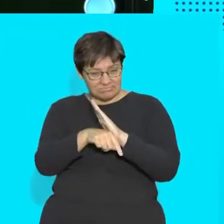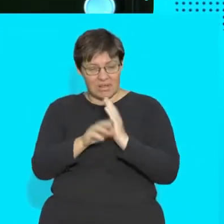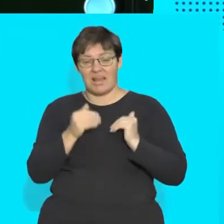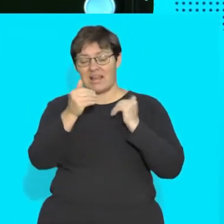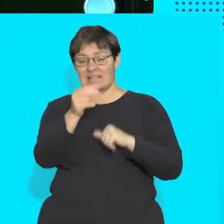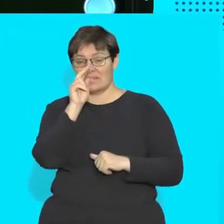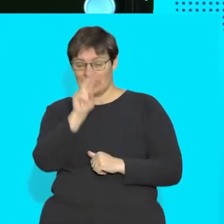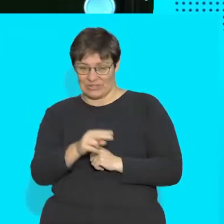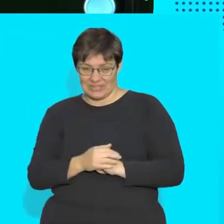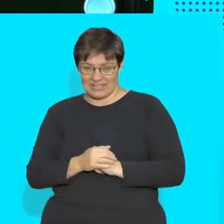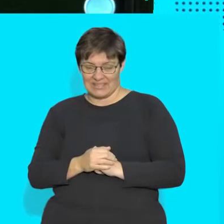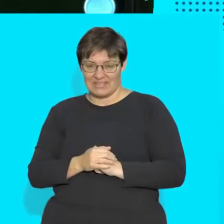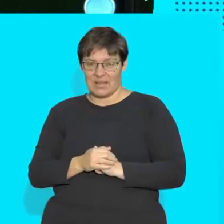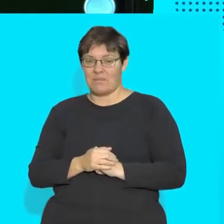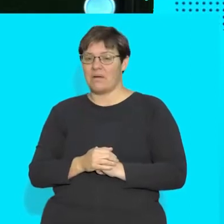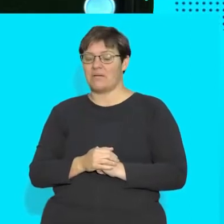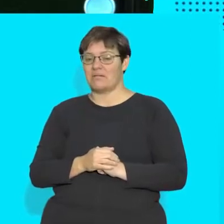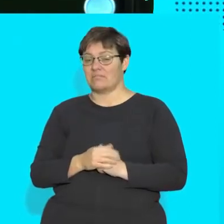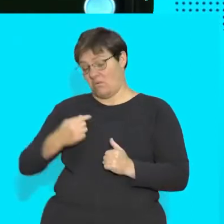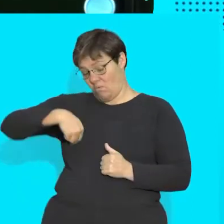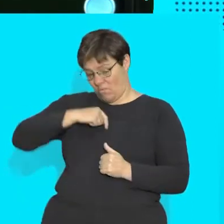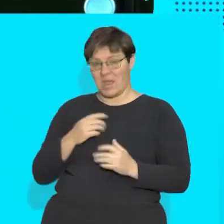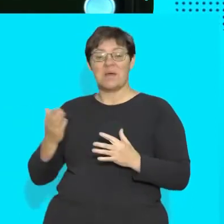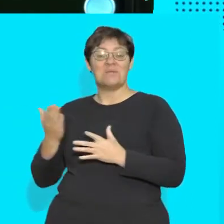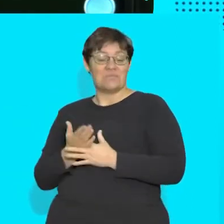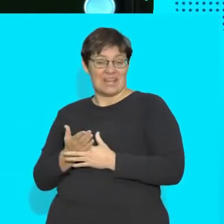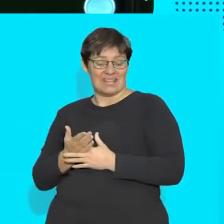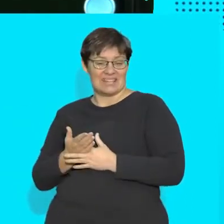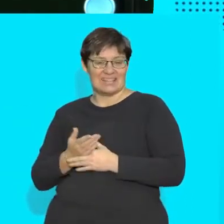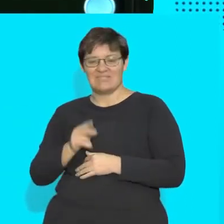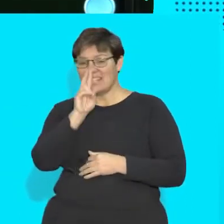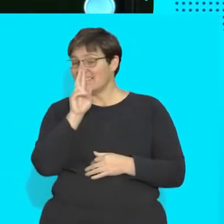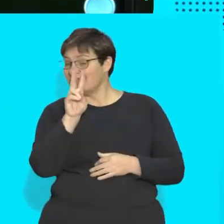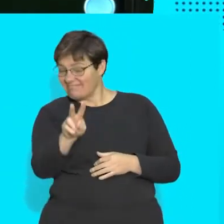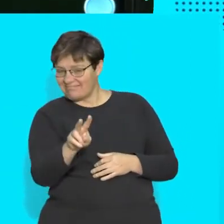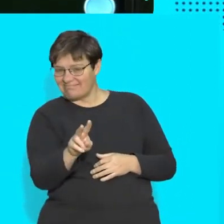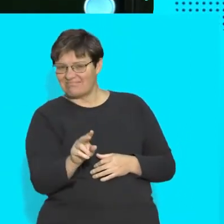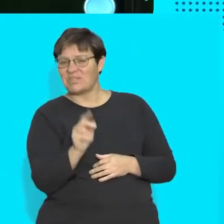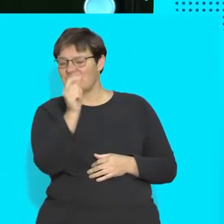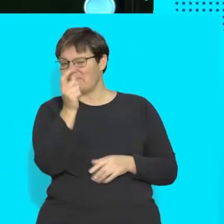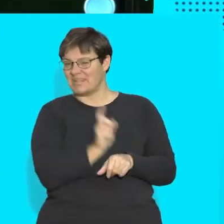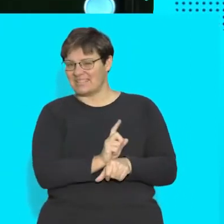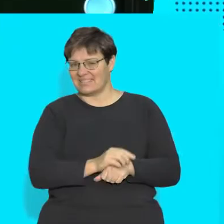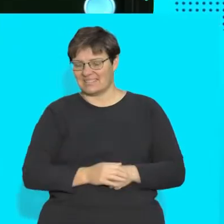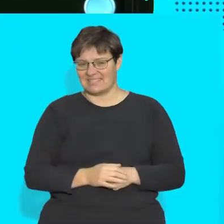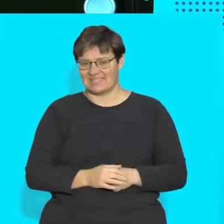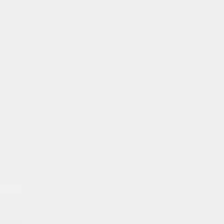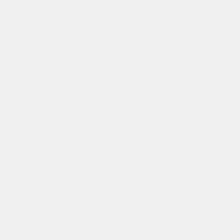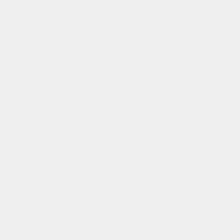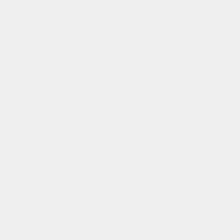section. So take a short break. Well, we're going to take a short break, and we'll see you in a couple of minutes.